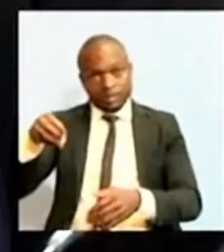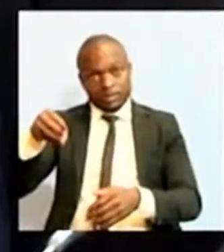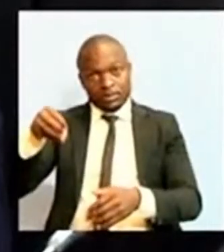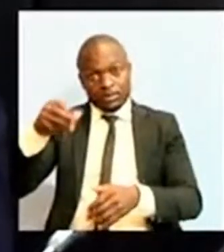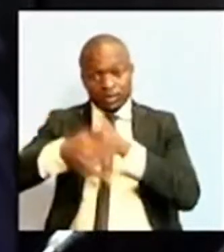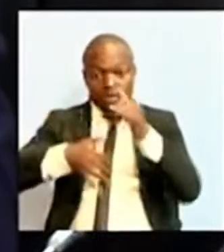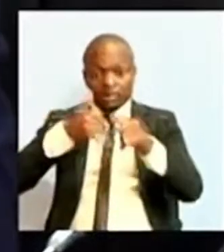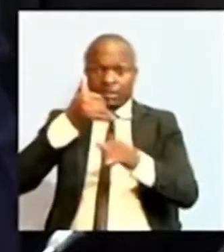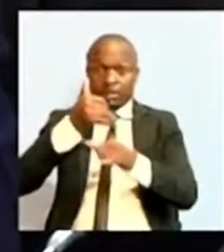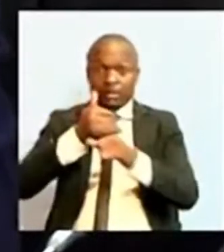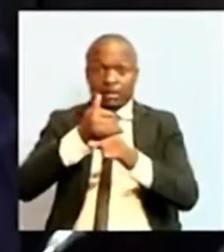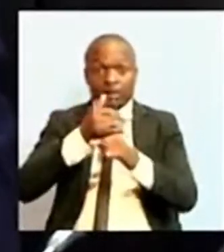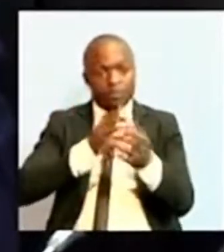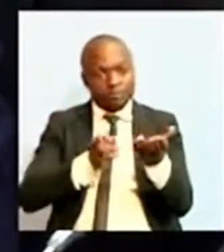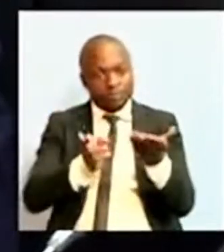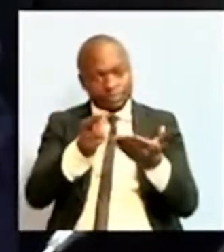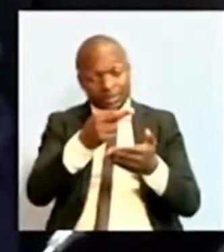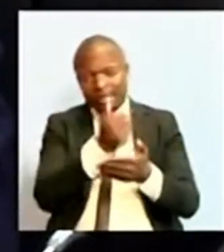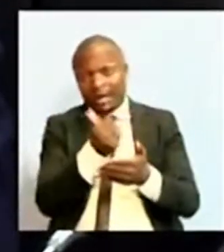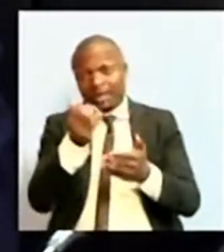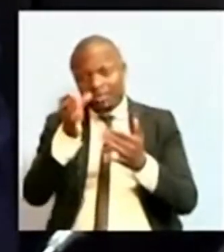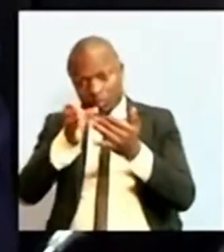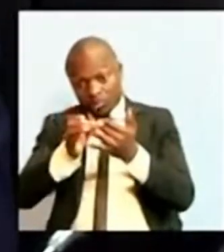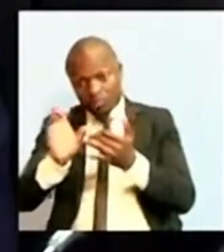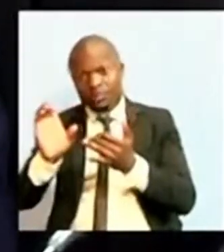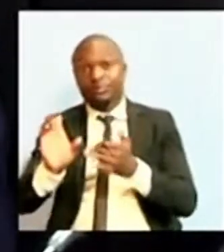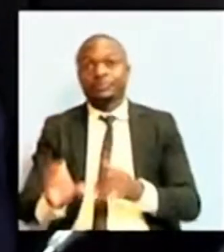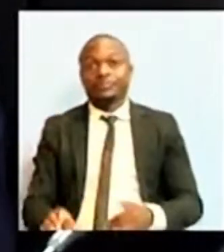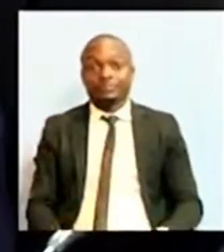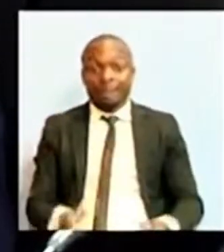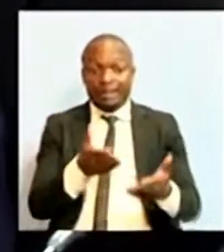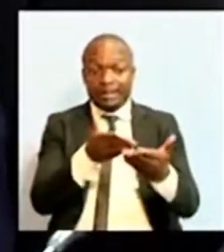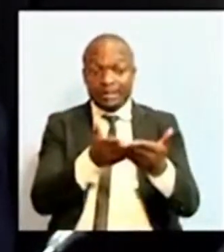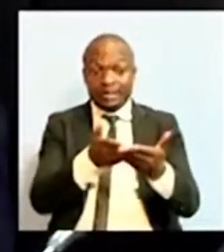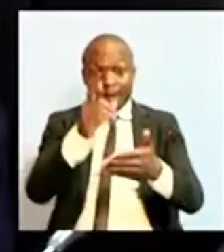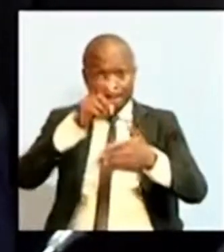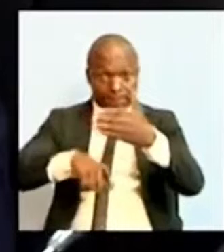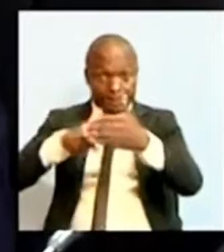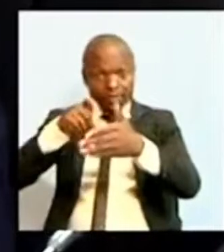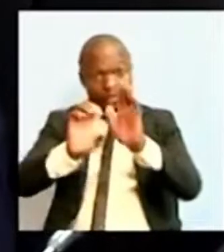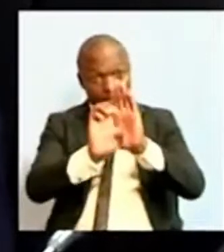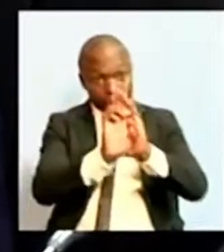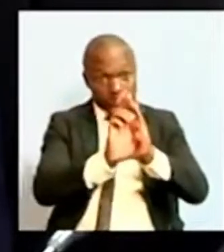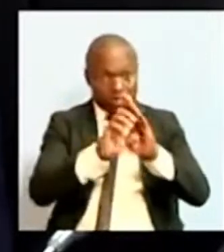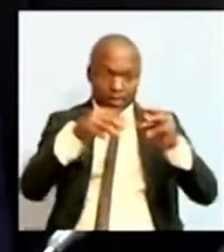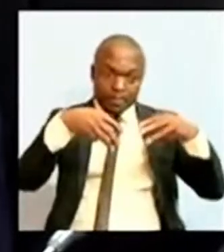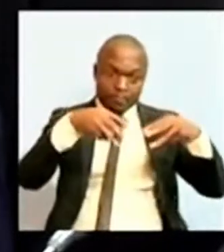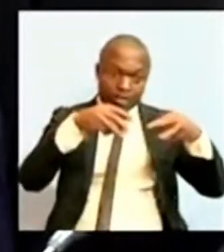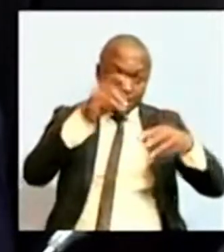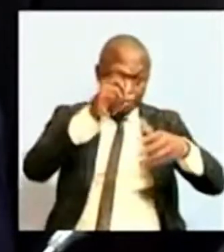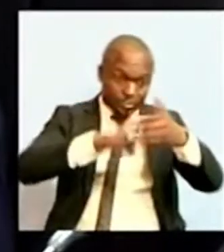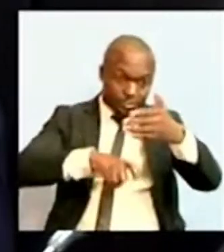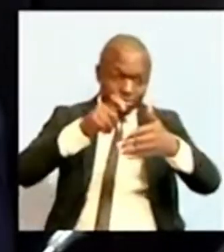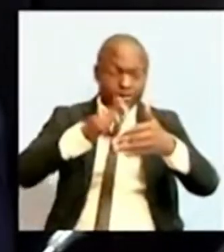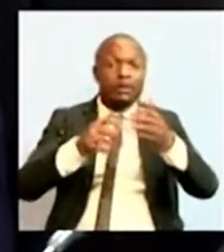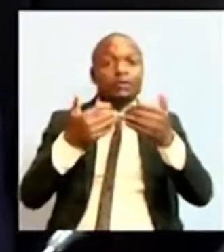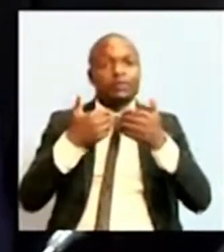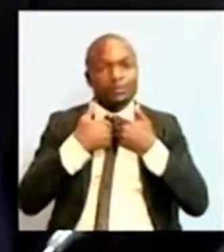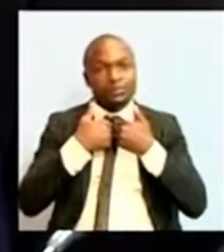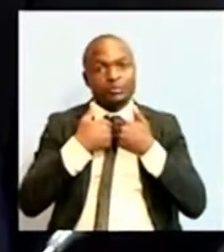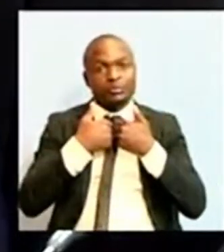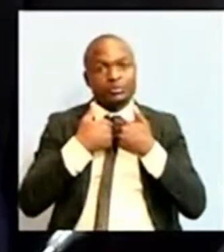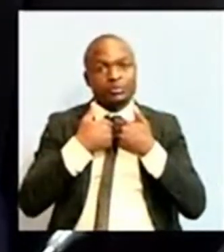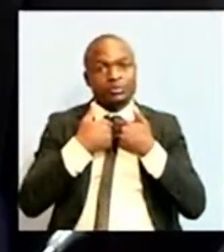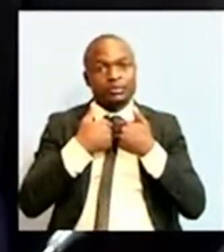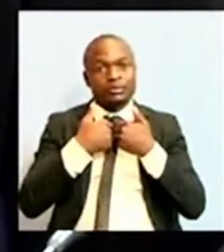revenue. Then the other component, Chair, is these are the levies. Examples are these are market fees. We also have what we call